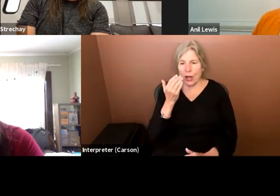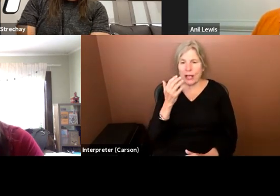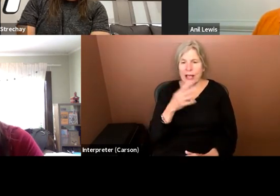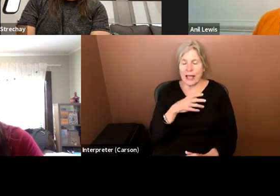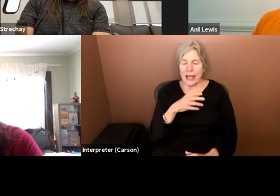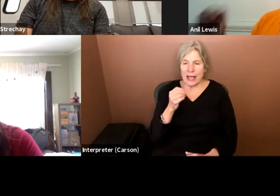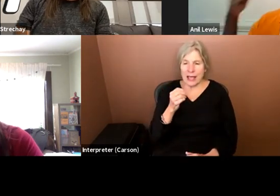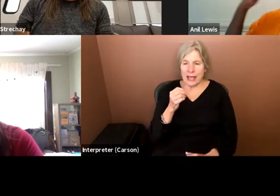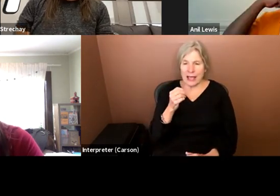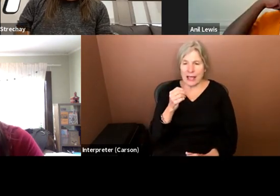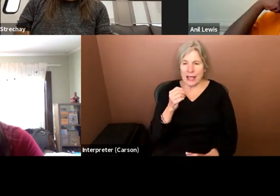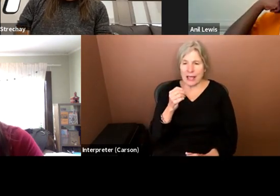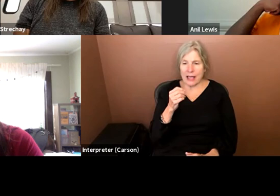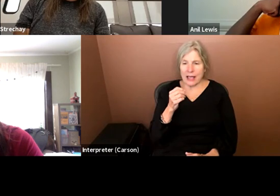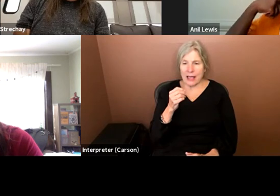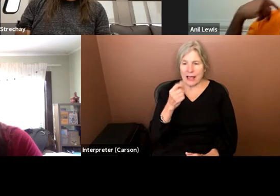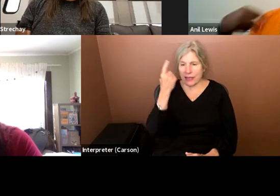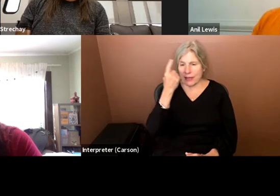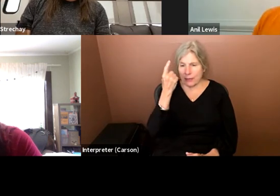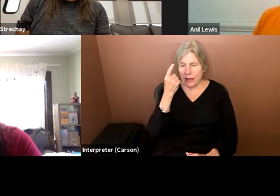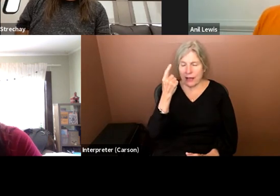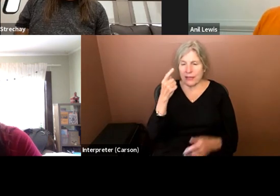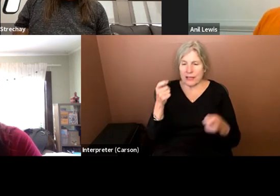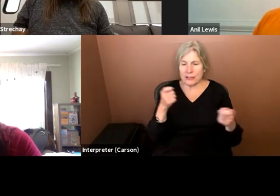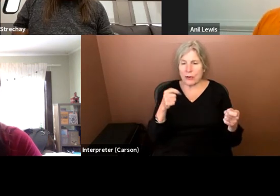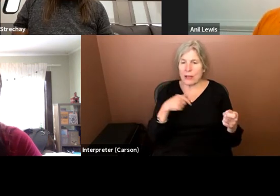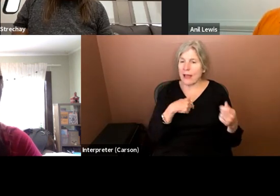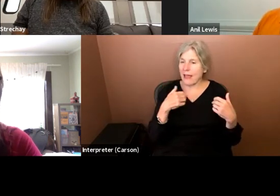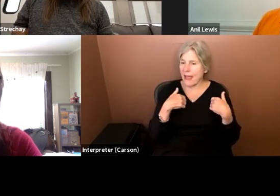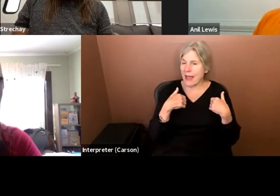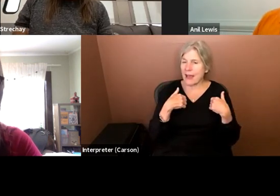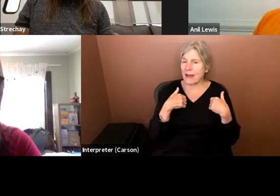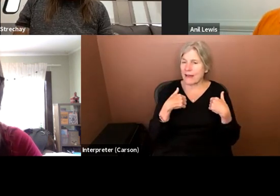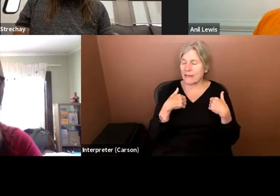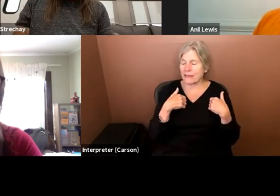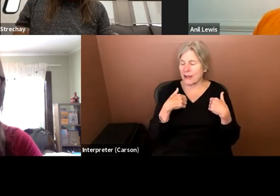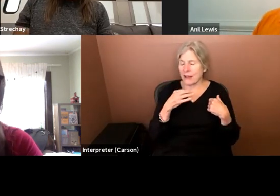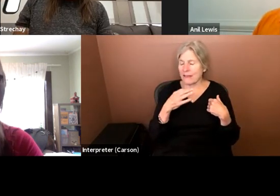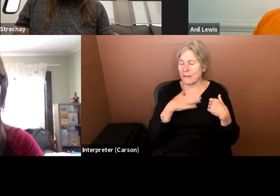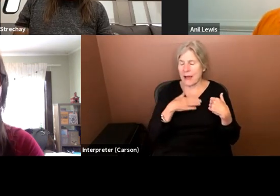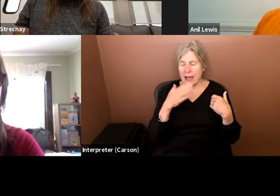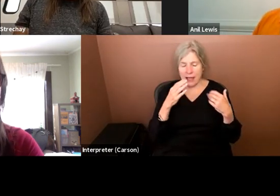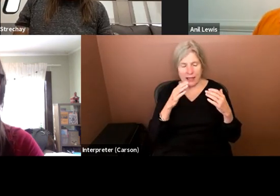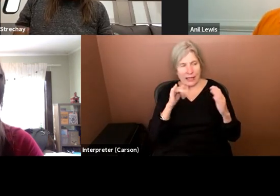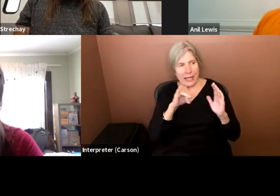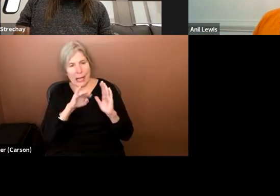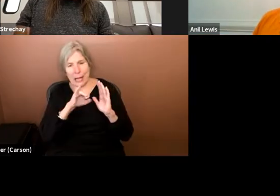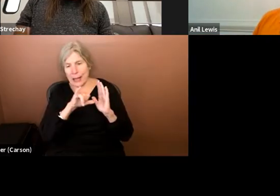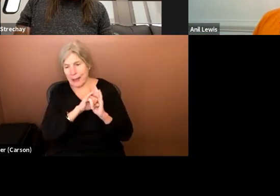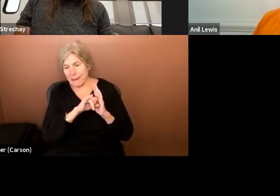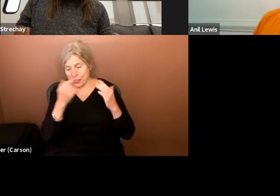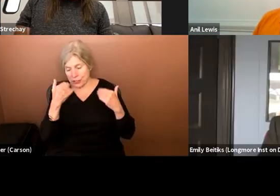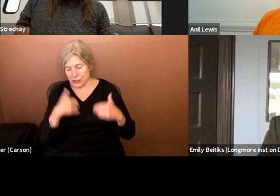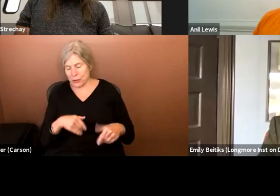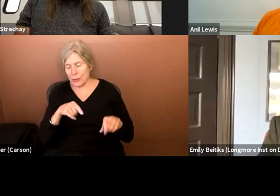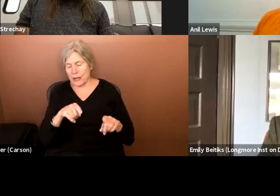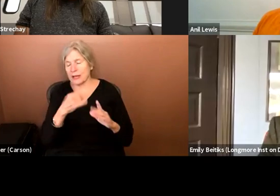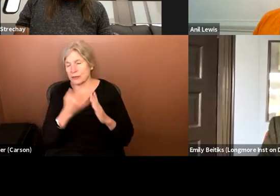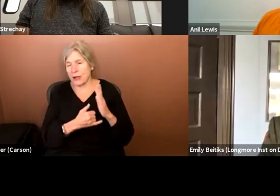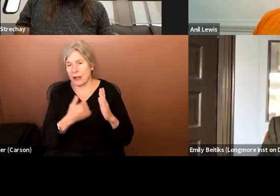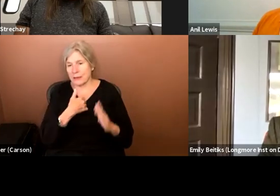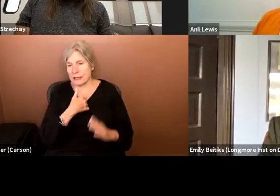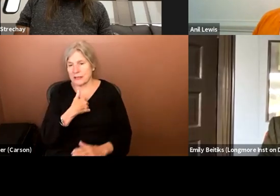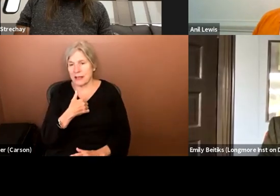um, thinking about the control that I have over my own image when I draw myself. Um, that's something that, that is really valuable to me.